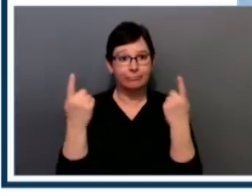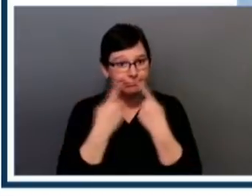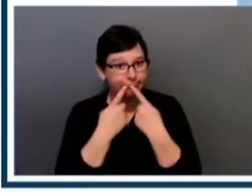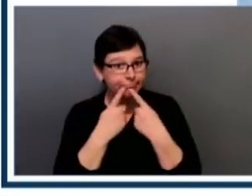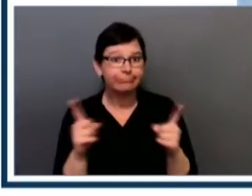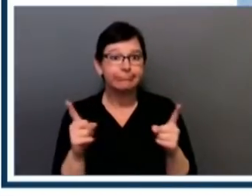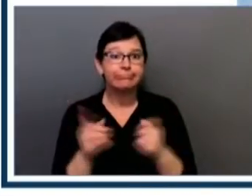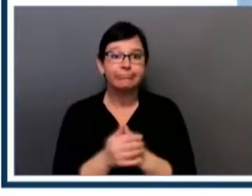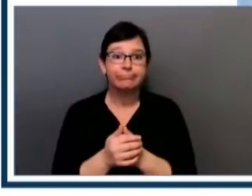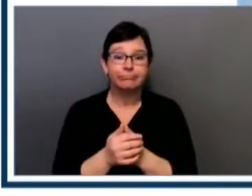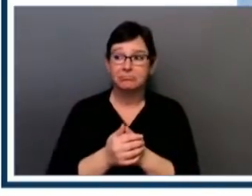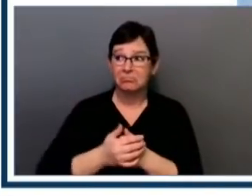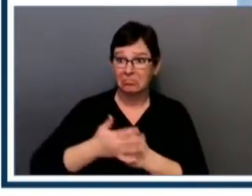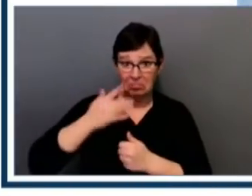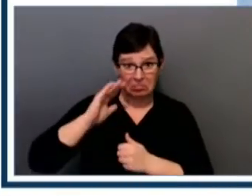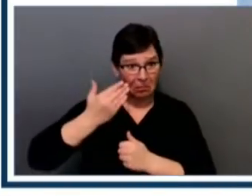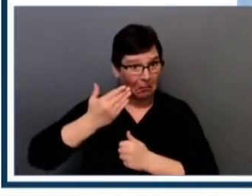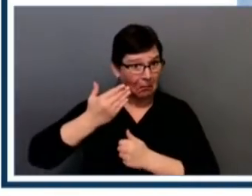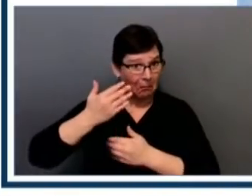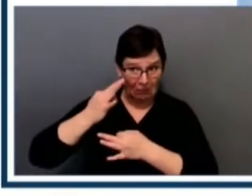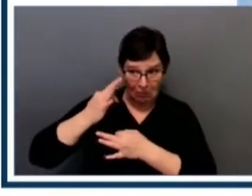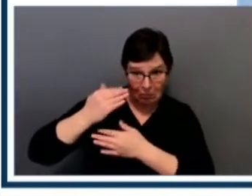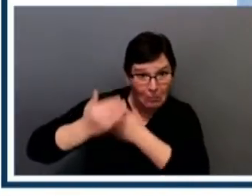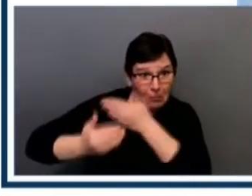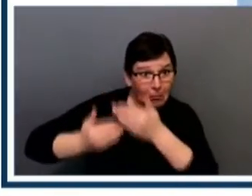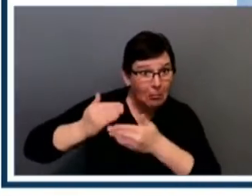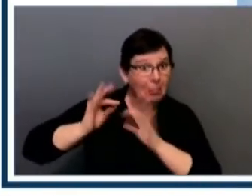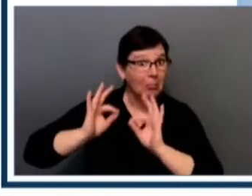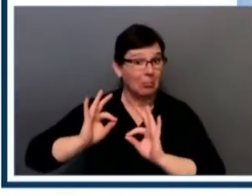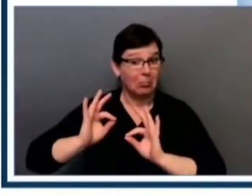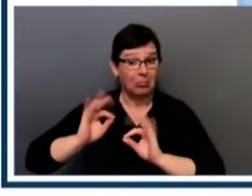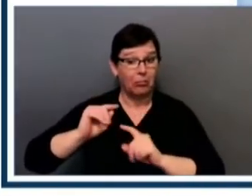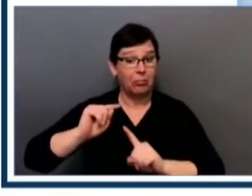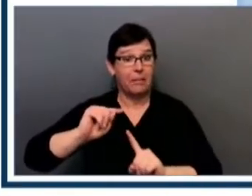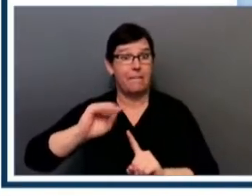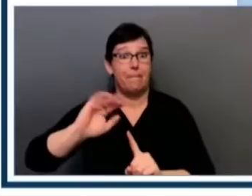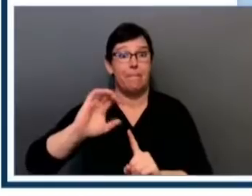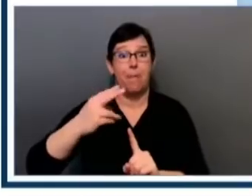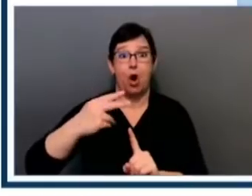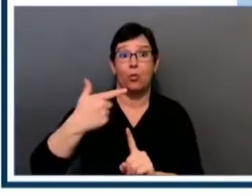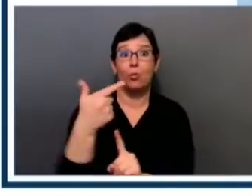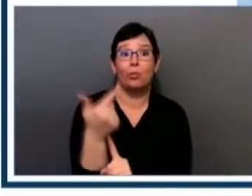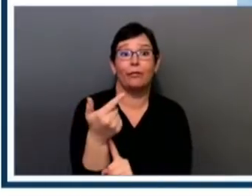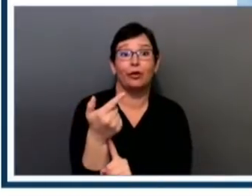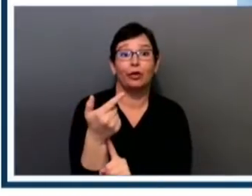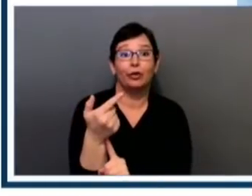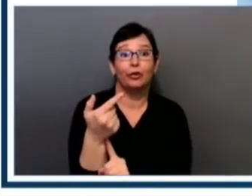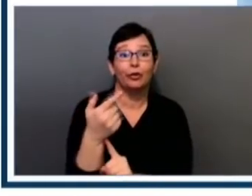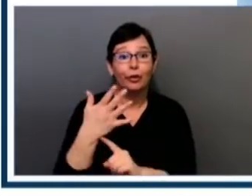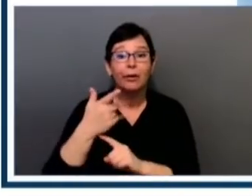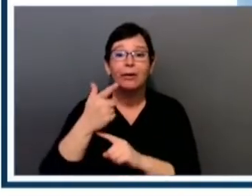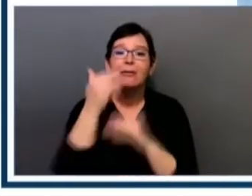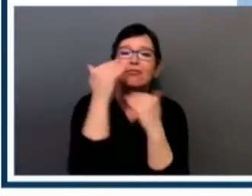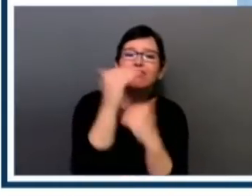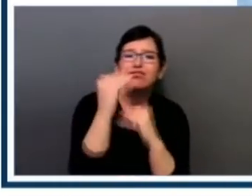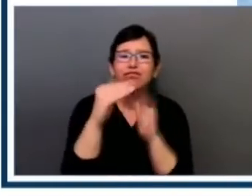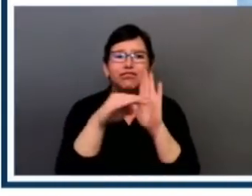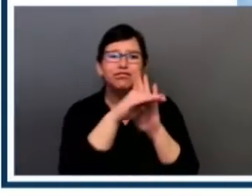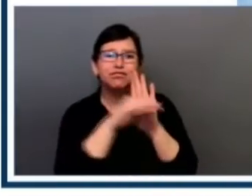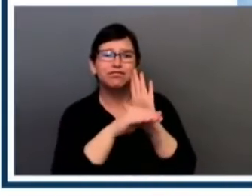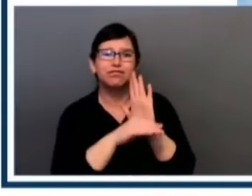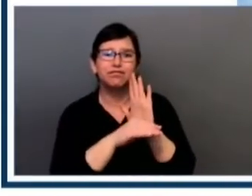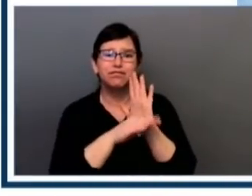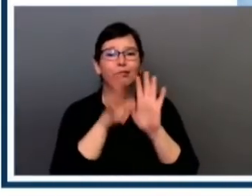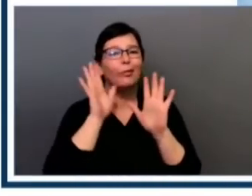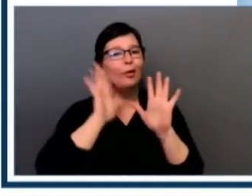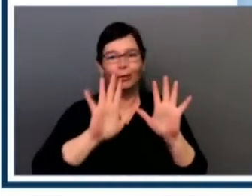effective March 21st, all remaining COVID restrictions in Nova Scotia will be gone, effective March 21st. So